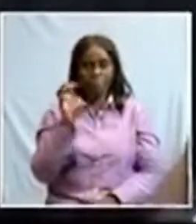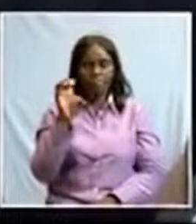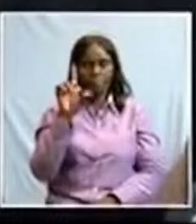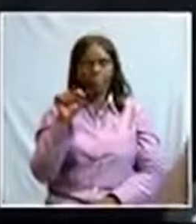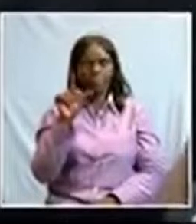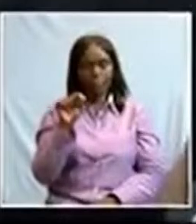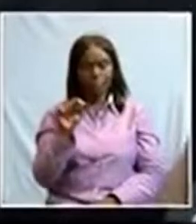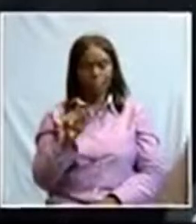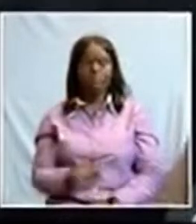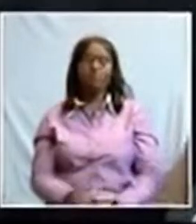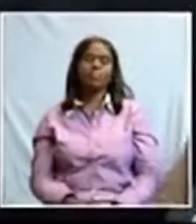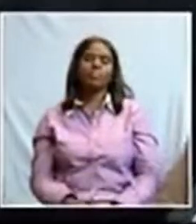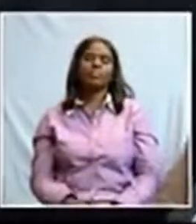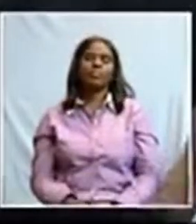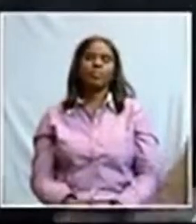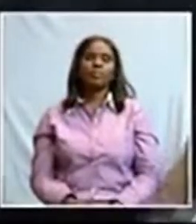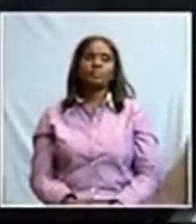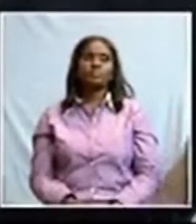1,178,620.